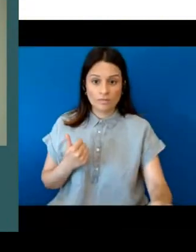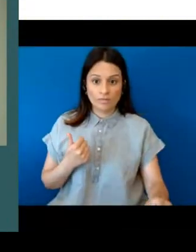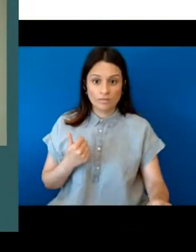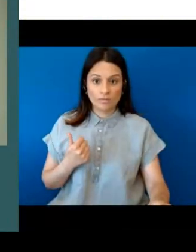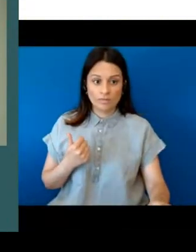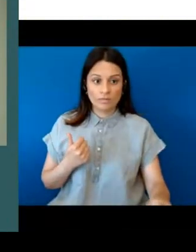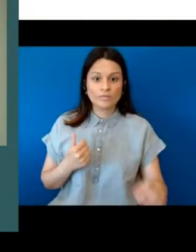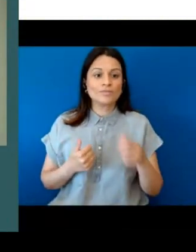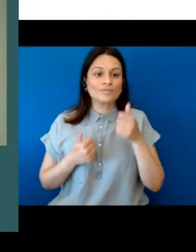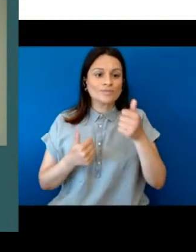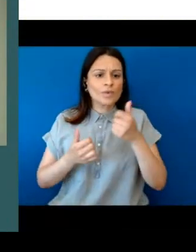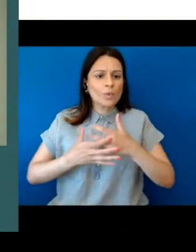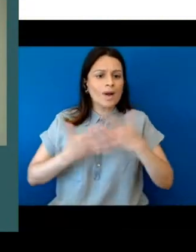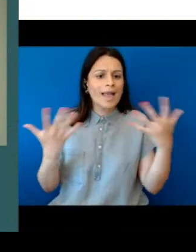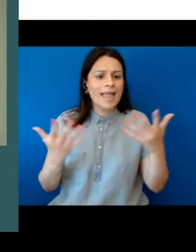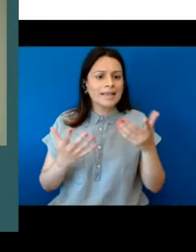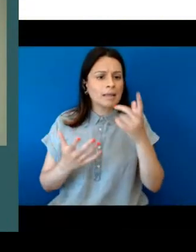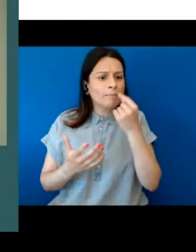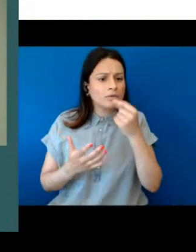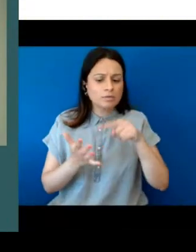waters with the tryptase level?